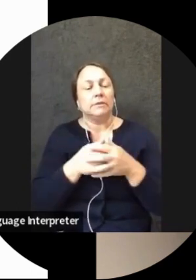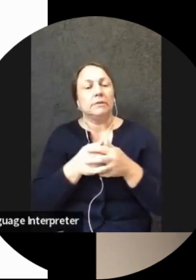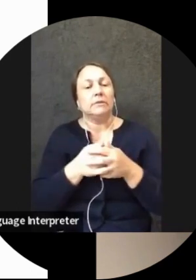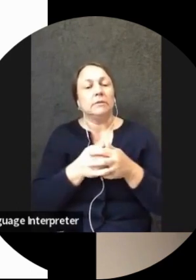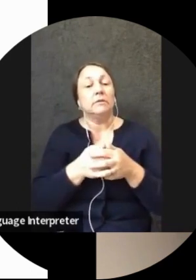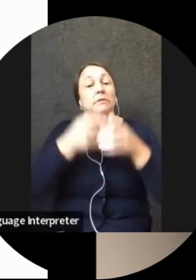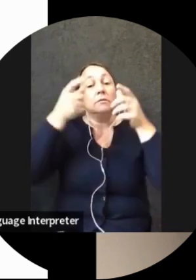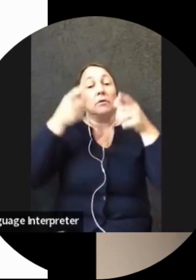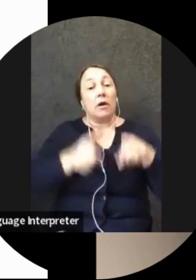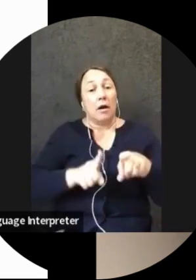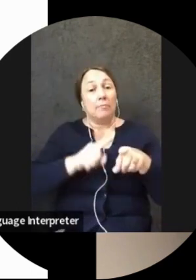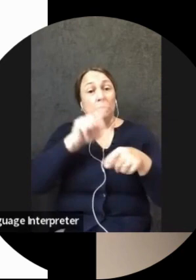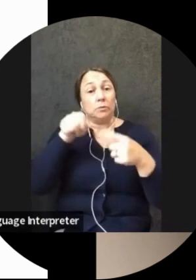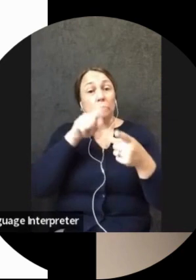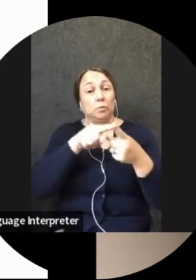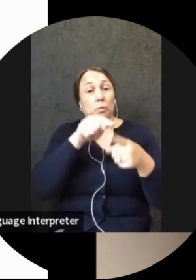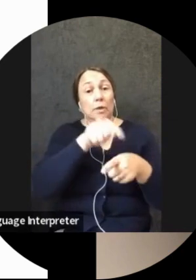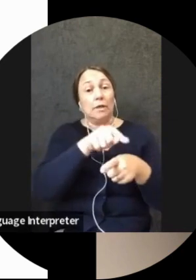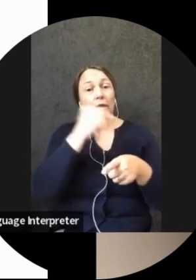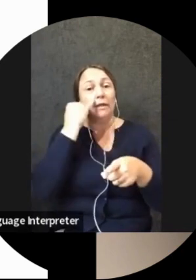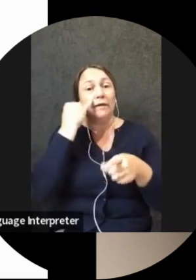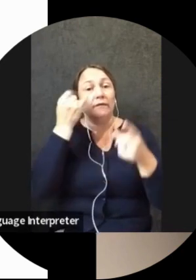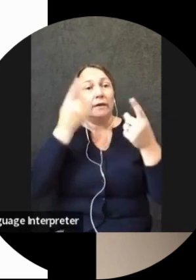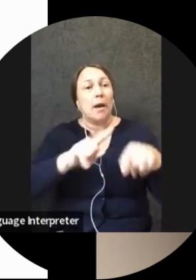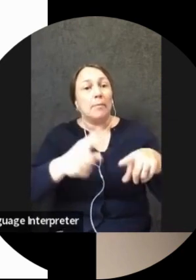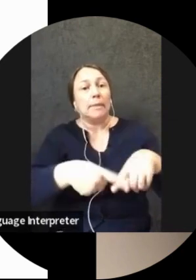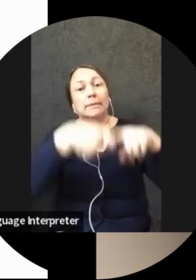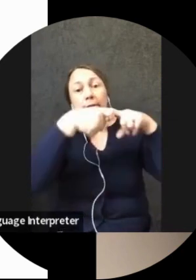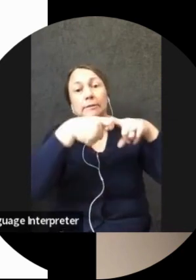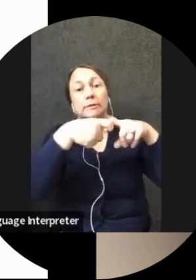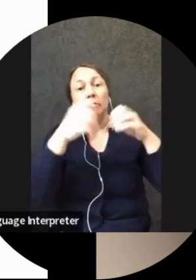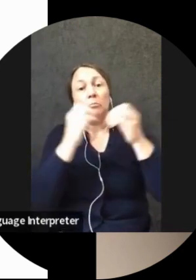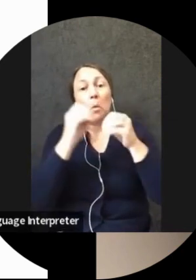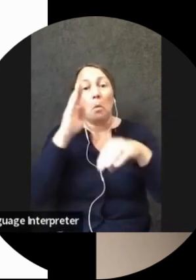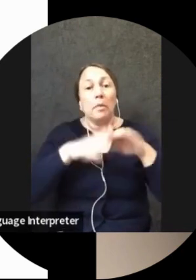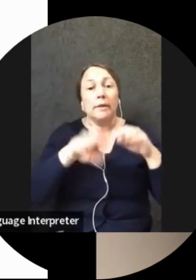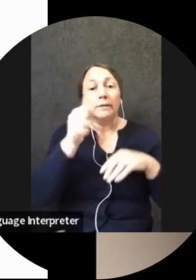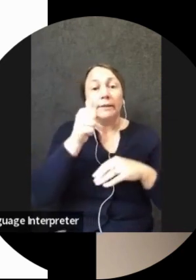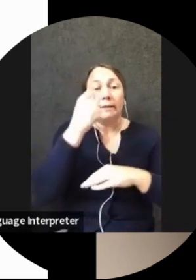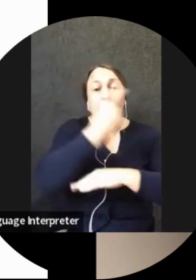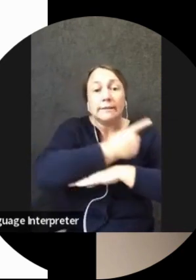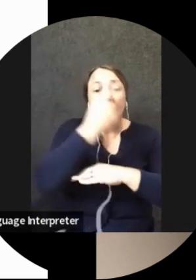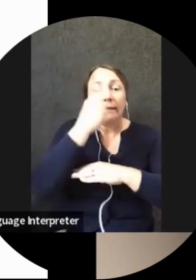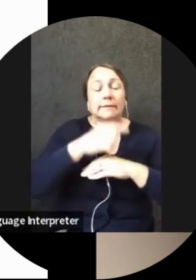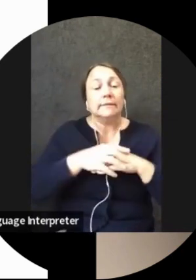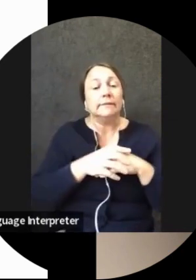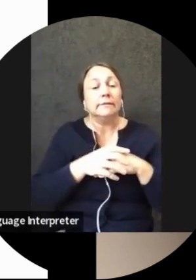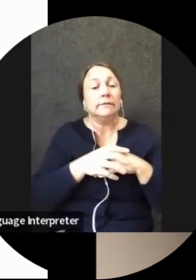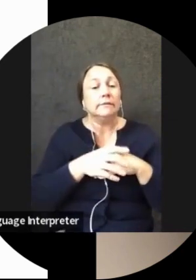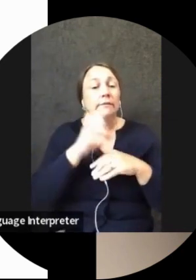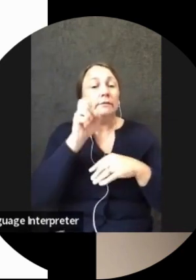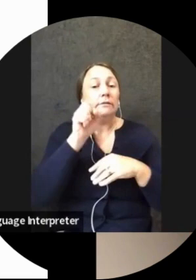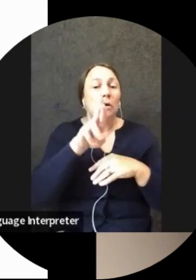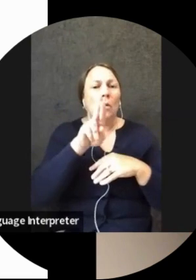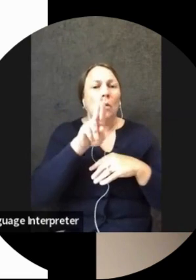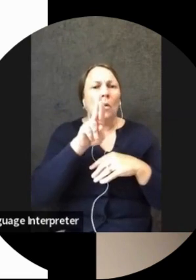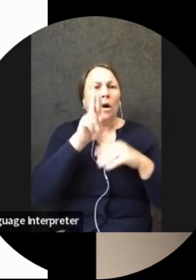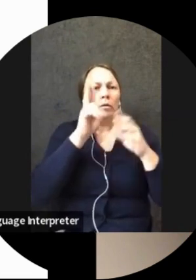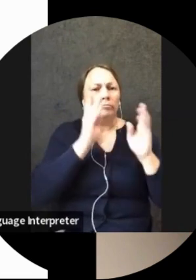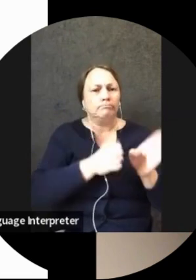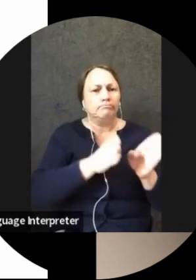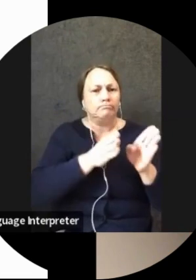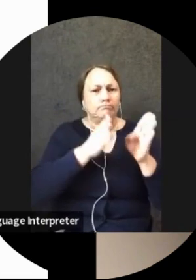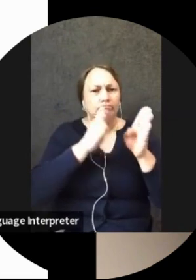student is suspended for more than a total of 10 days in a school year, or there is a pattern